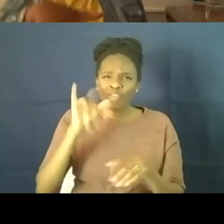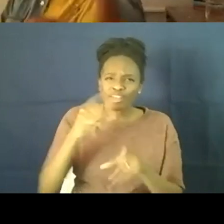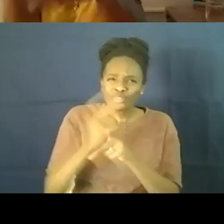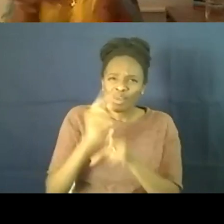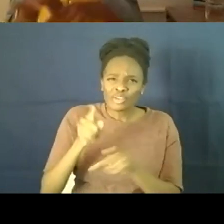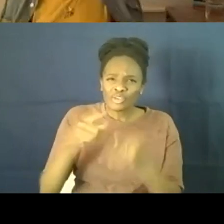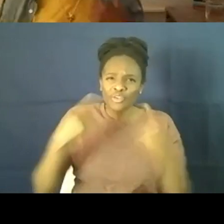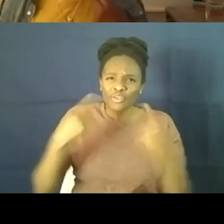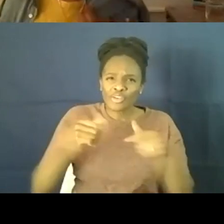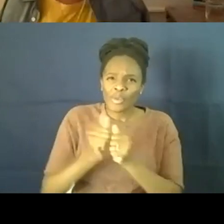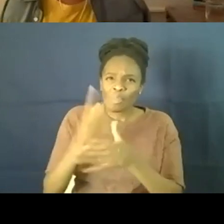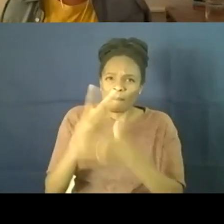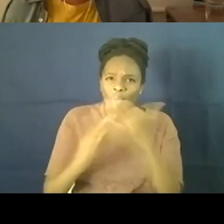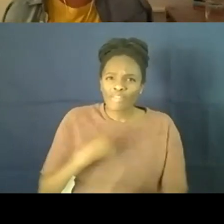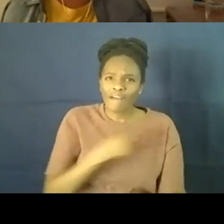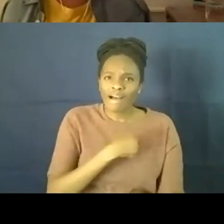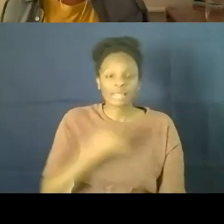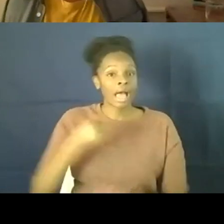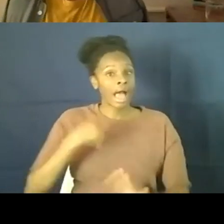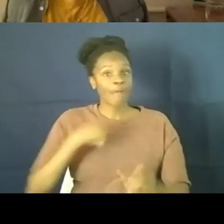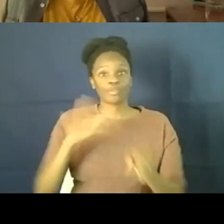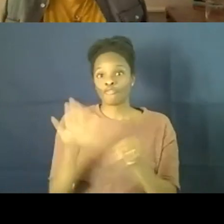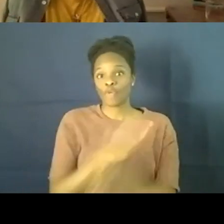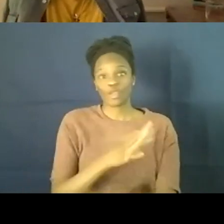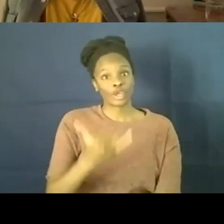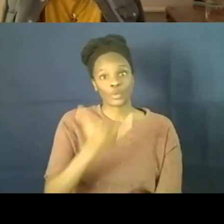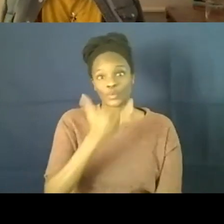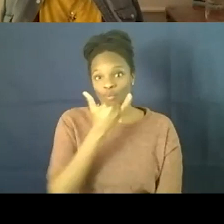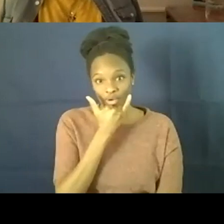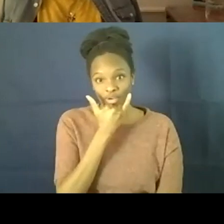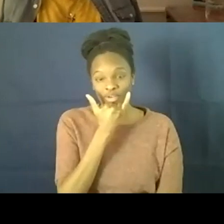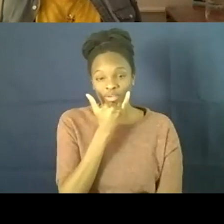moment. Okay, I fought with you, and I was totally wrong.